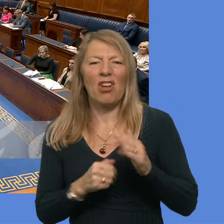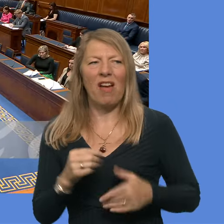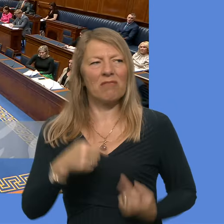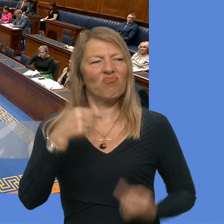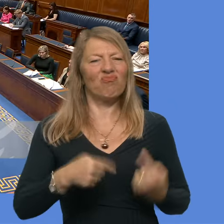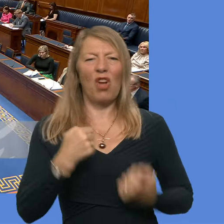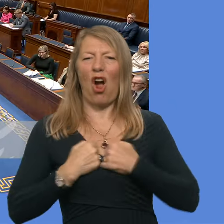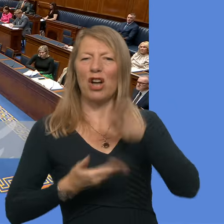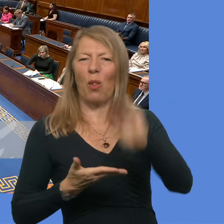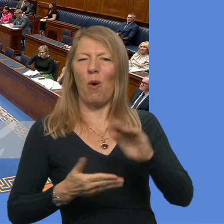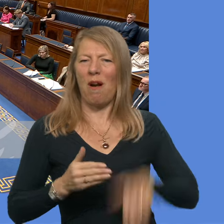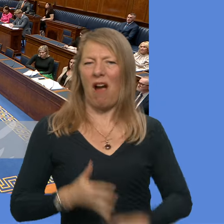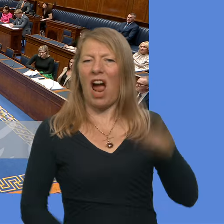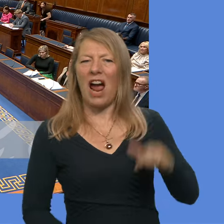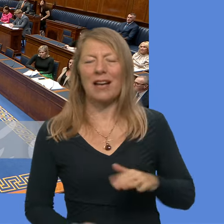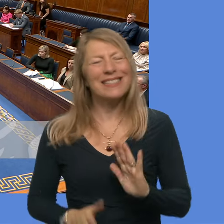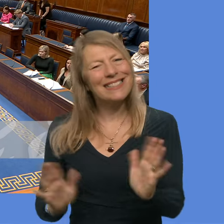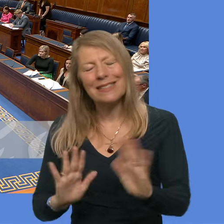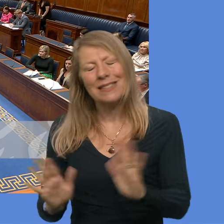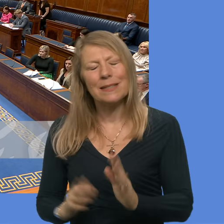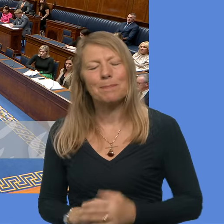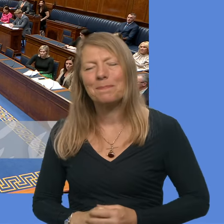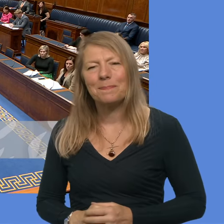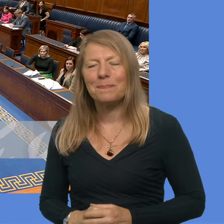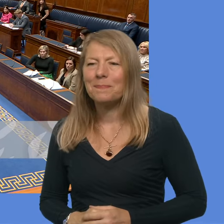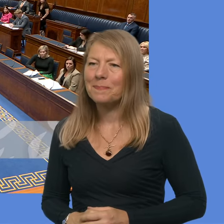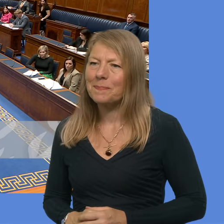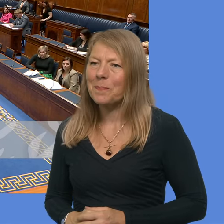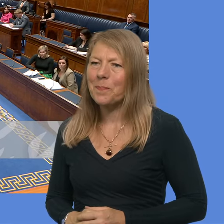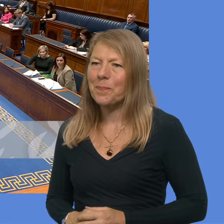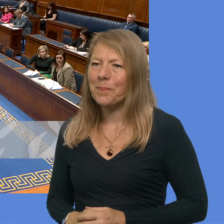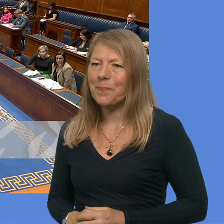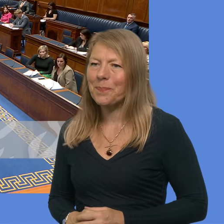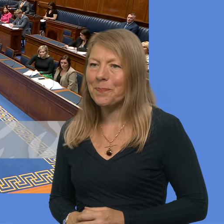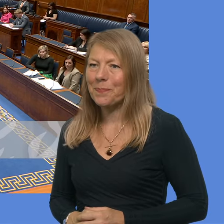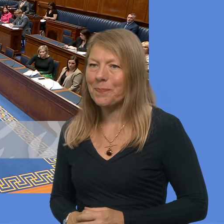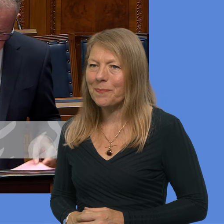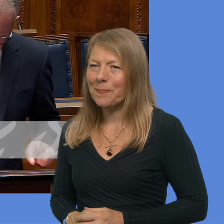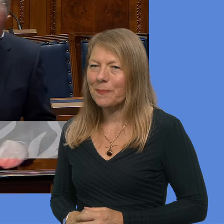Forsyth. Your question 10, please. Minister.